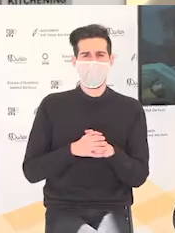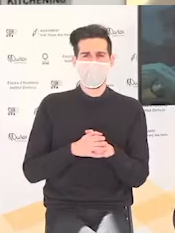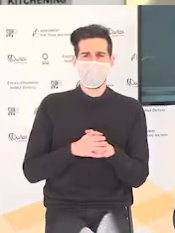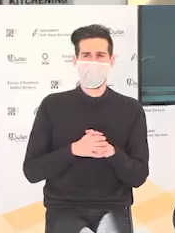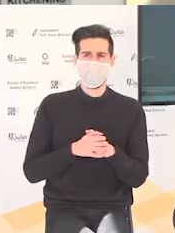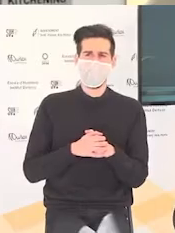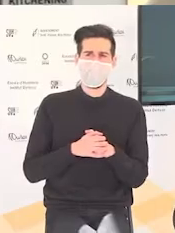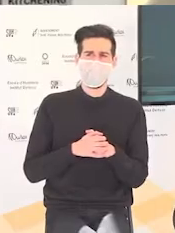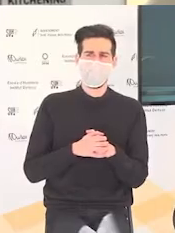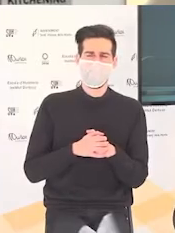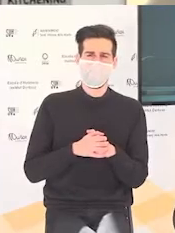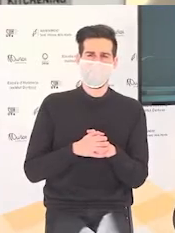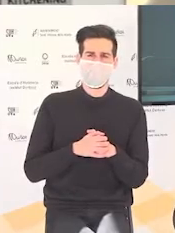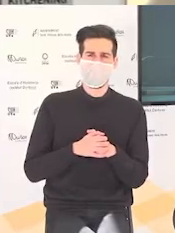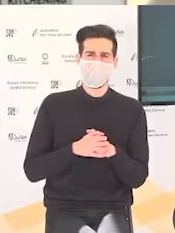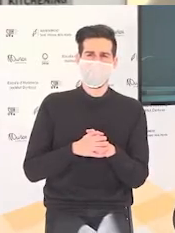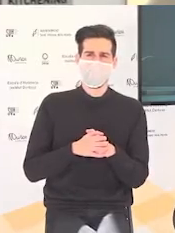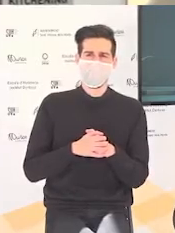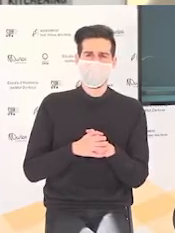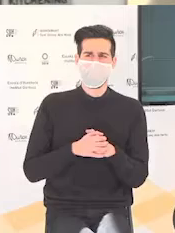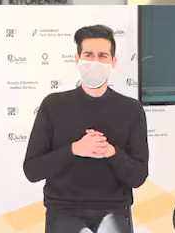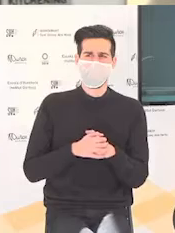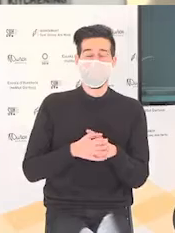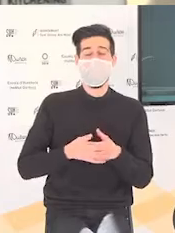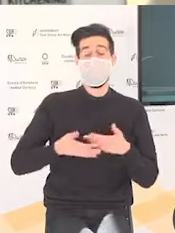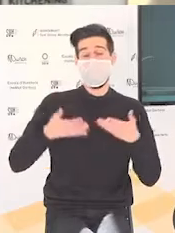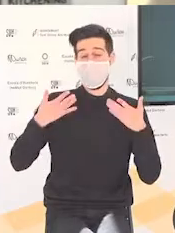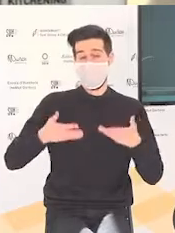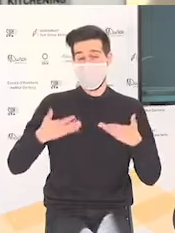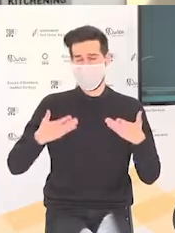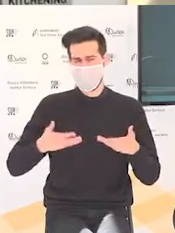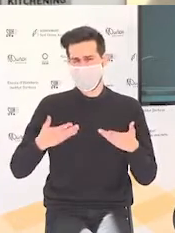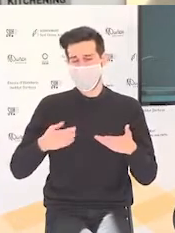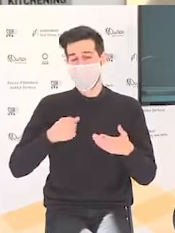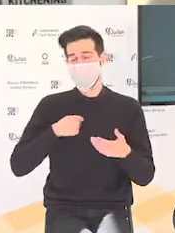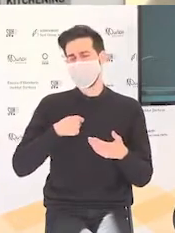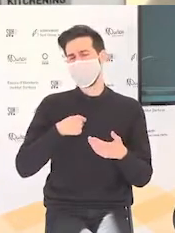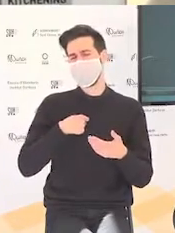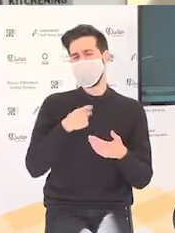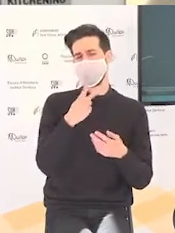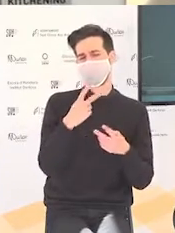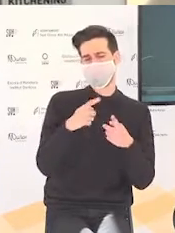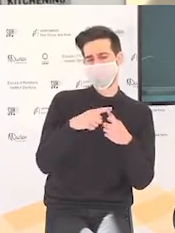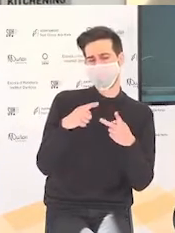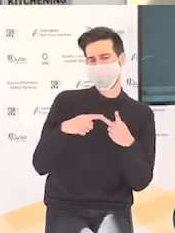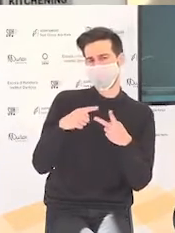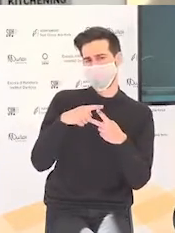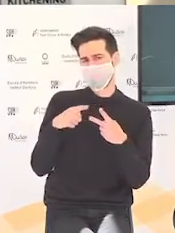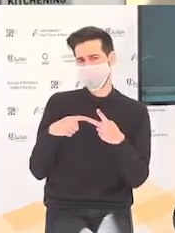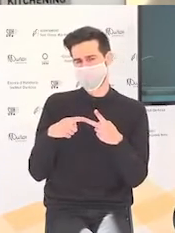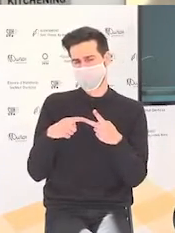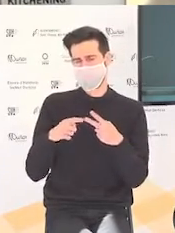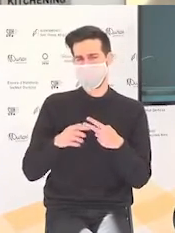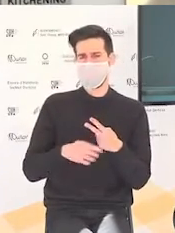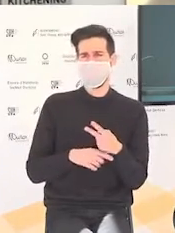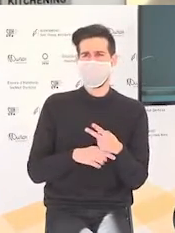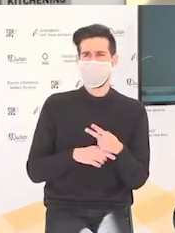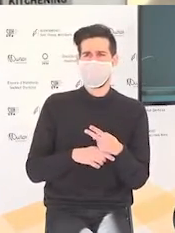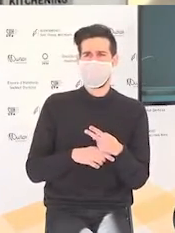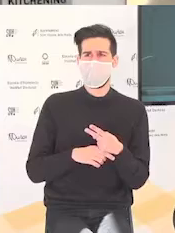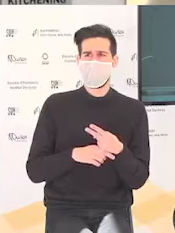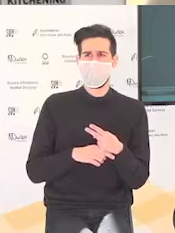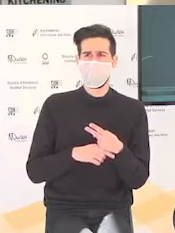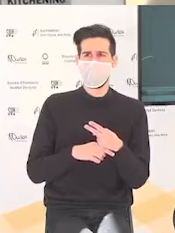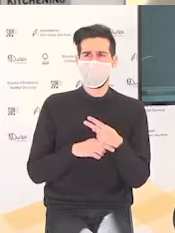Now that that is done, I've got two options. Bien, una vez hecho, tengo dos opciones ahora. I'm going to take a bit of a risk.